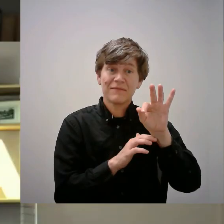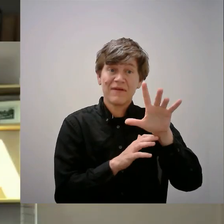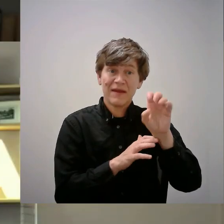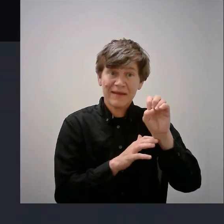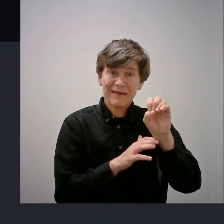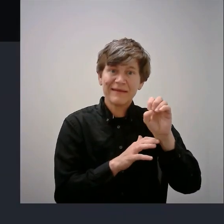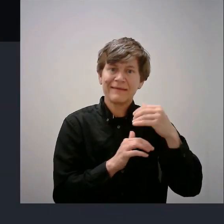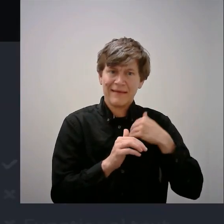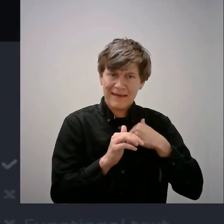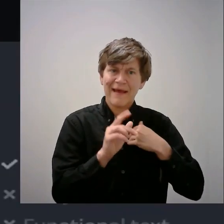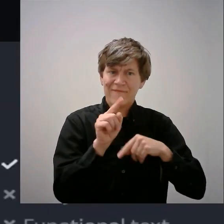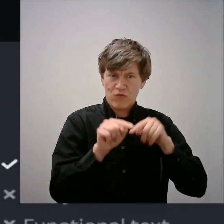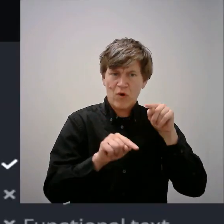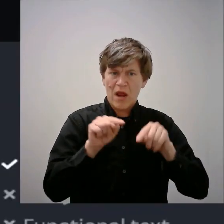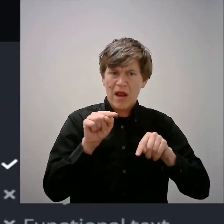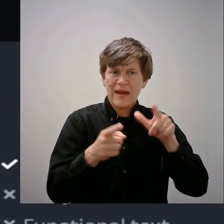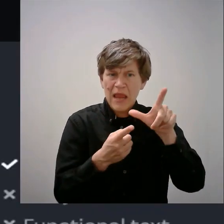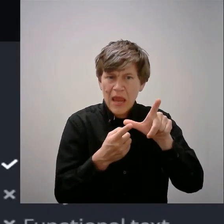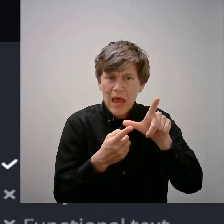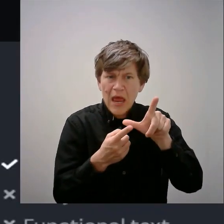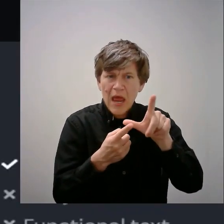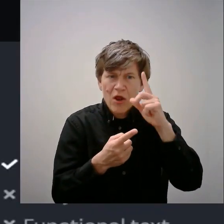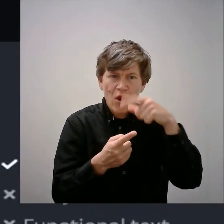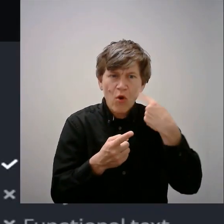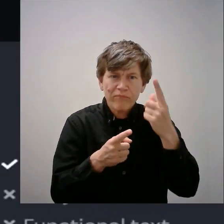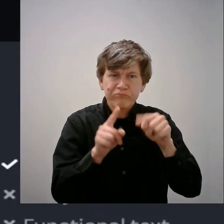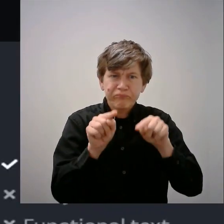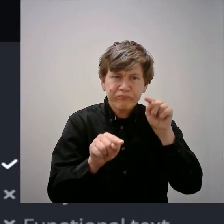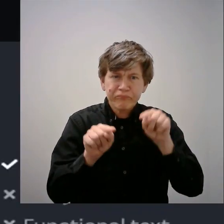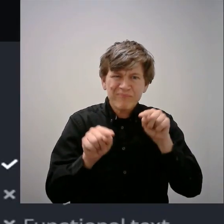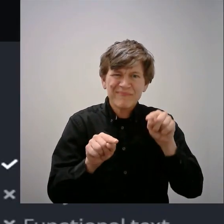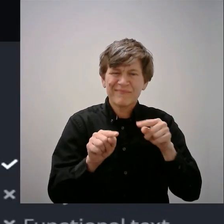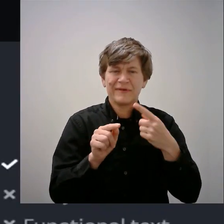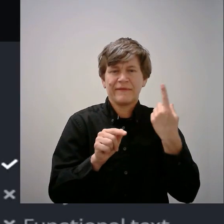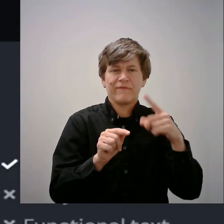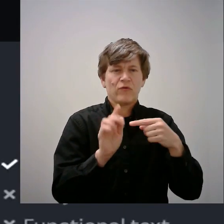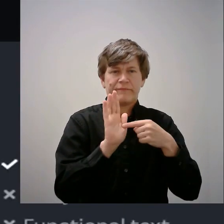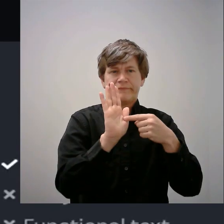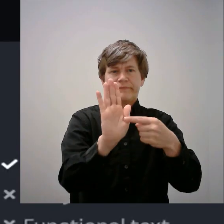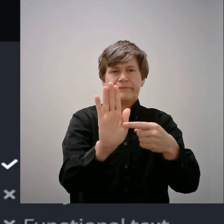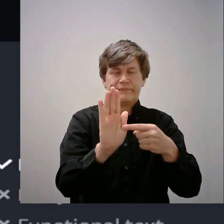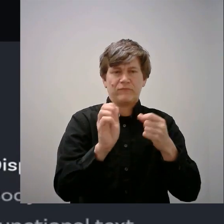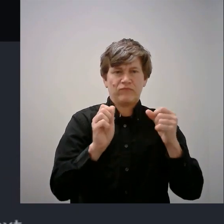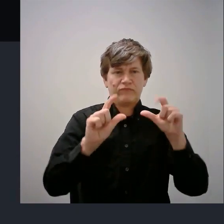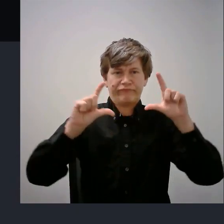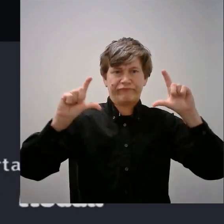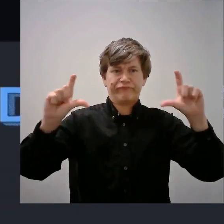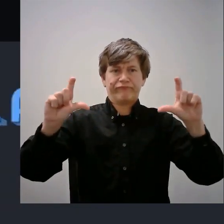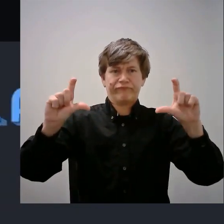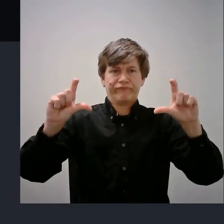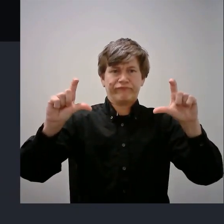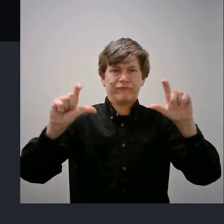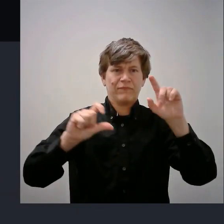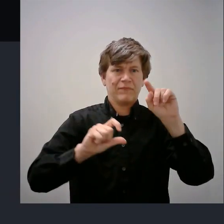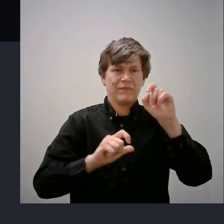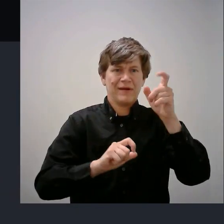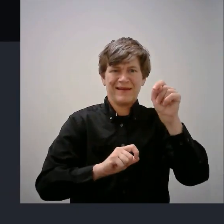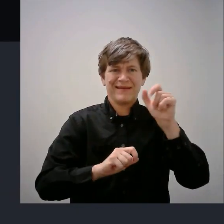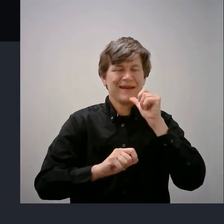some varieties. And also again here, only use this for display text. Which brings us to the last